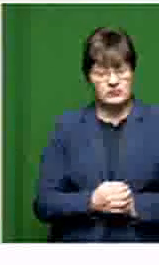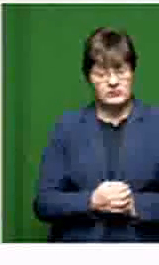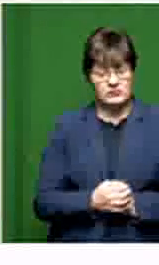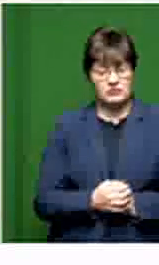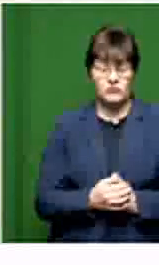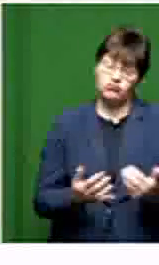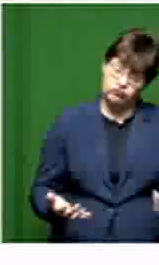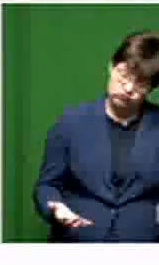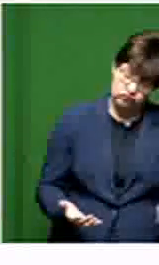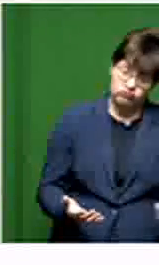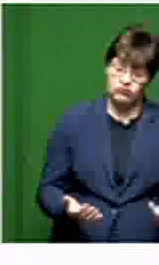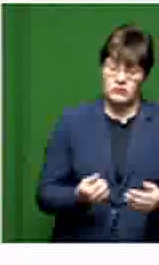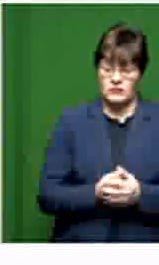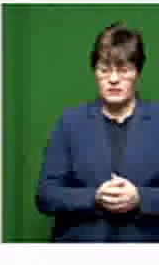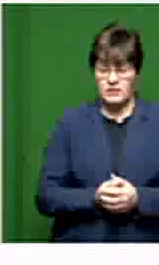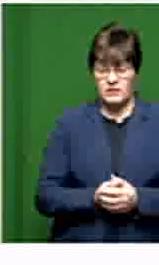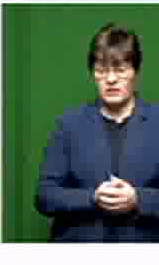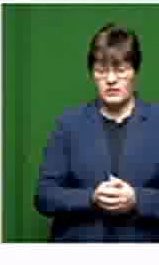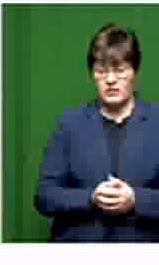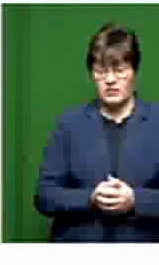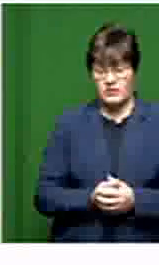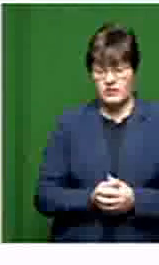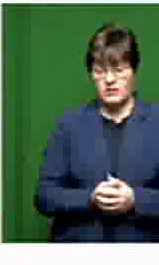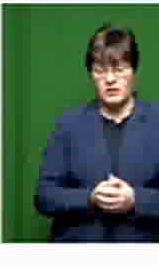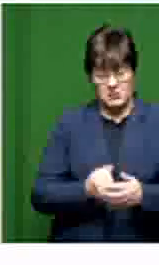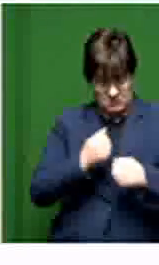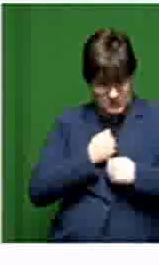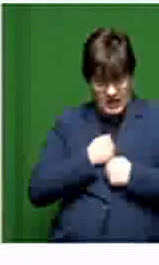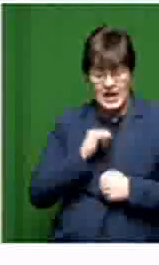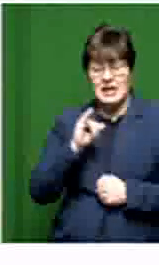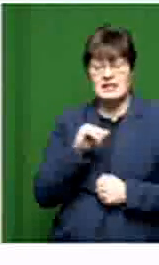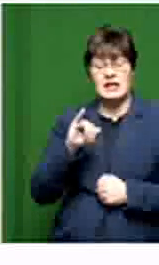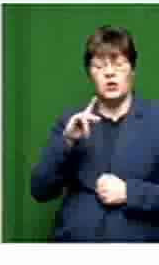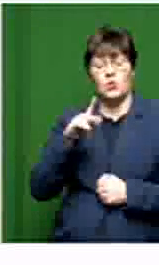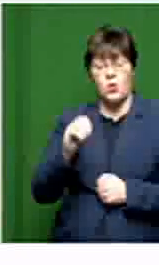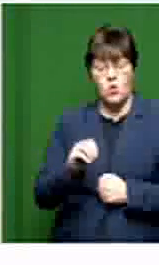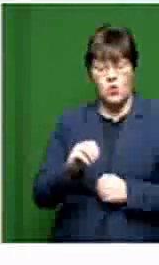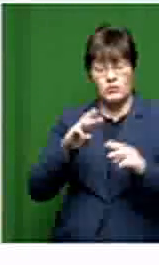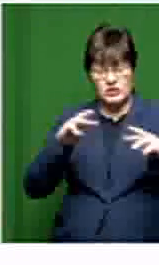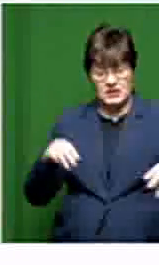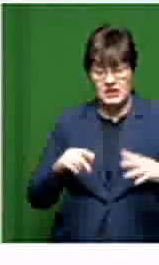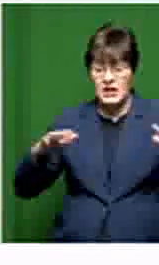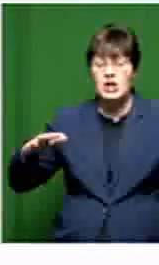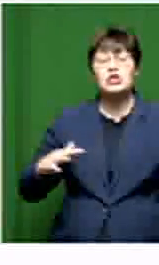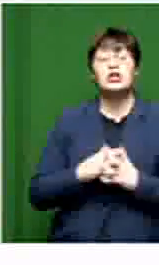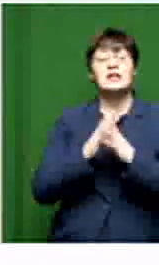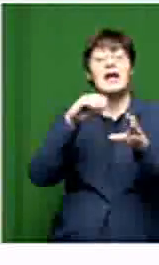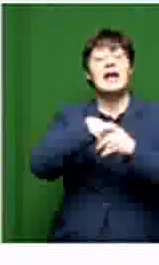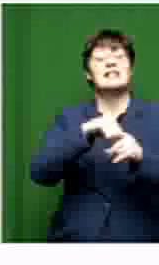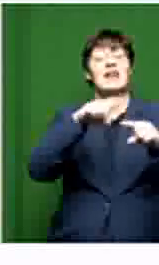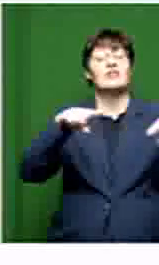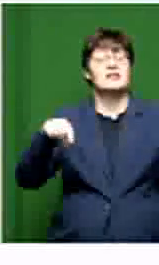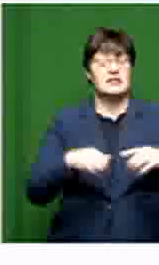Look, I think we at the Iziko Museums, by the way, I just want to say unity in diversity.